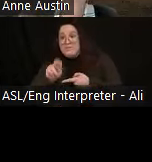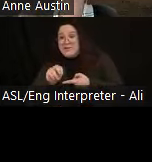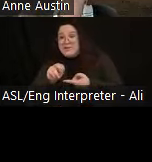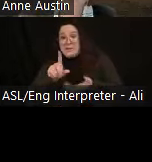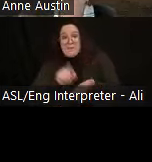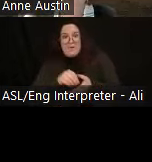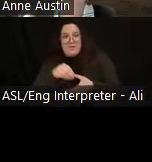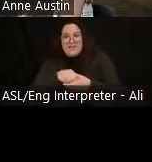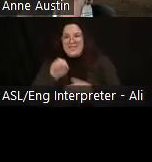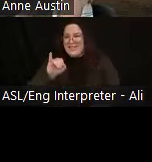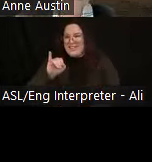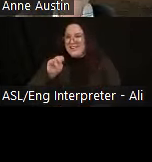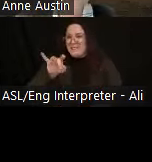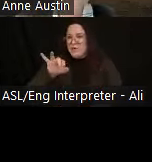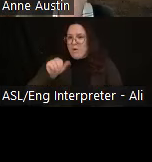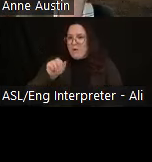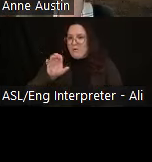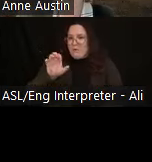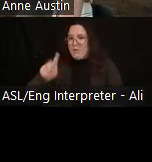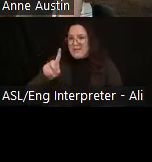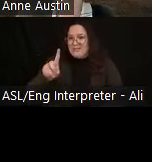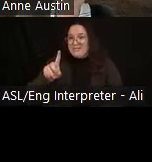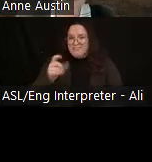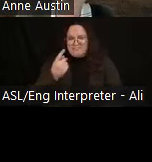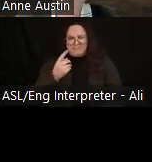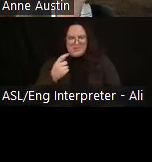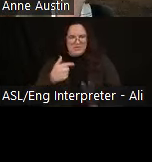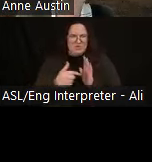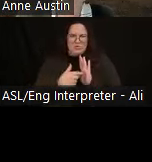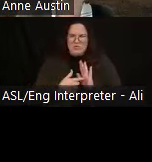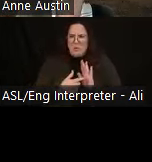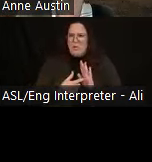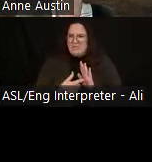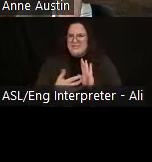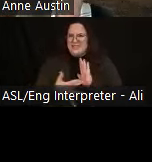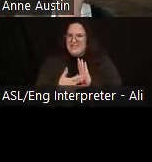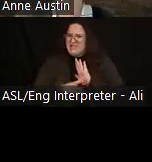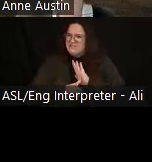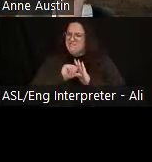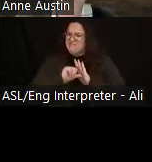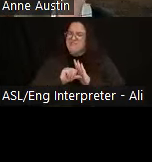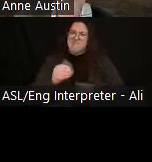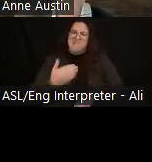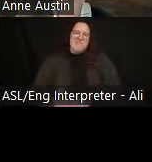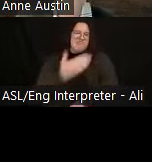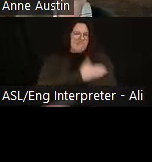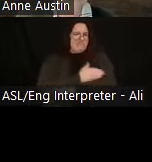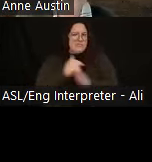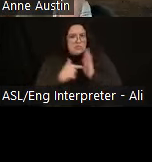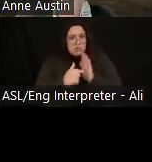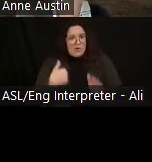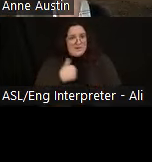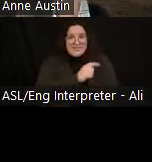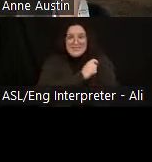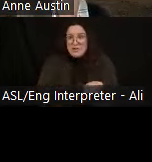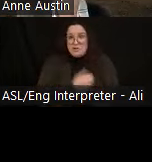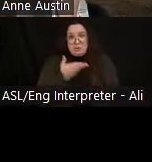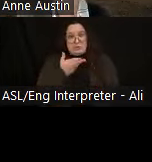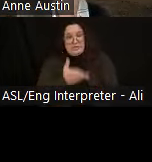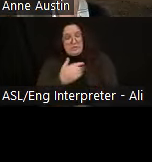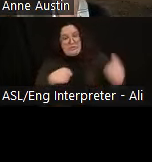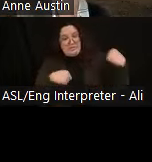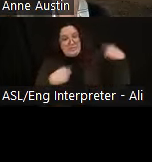So this just shows how much new technology is giving us access to tattoos that have been actually in plain sight all this time.